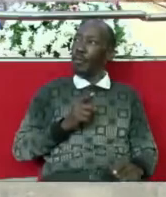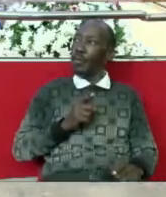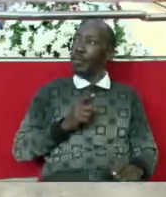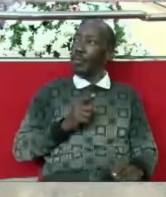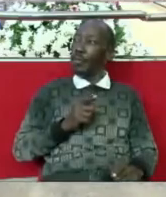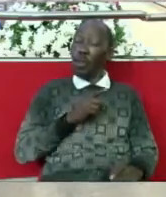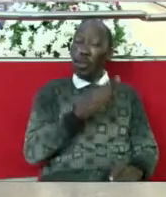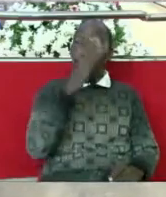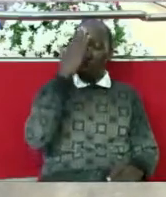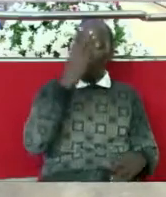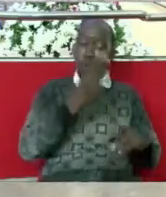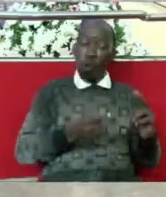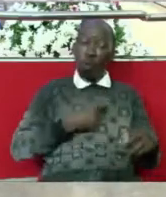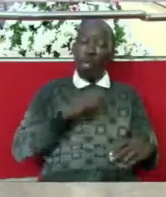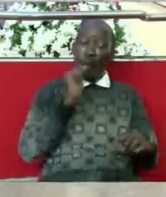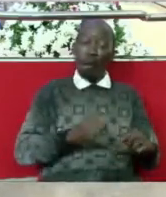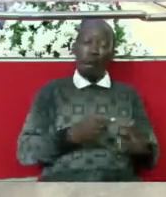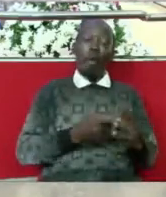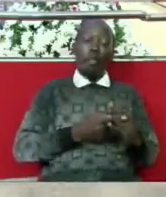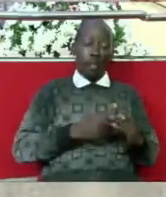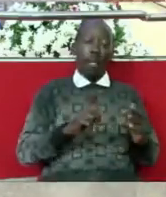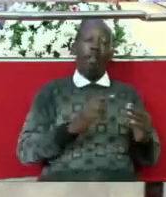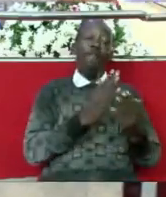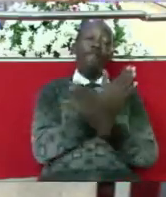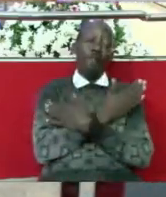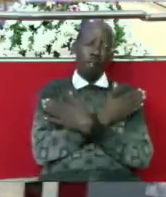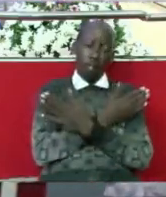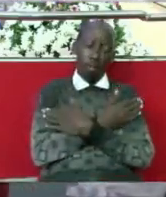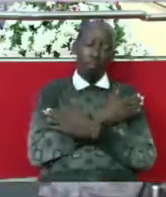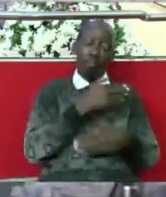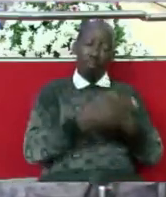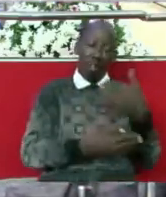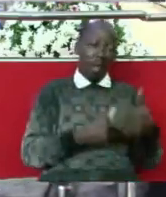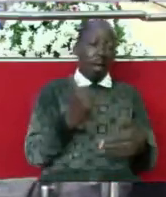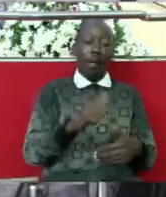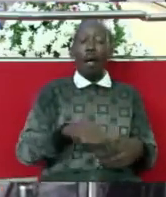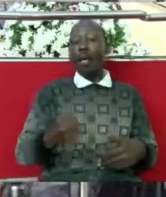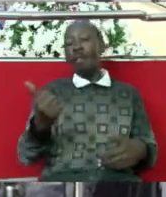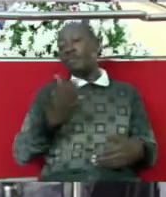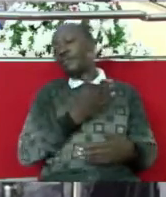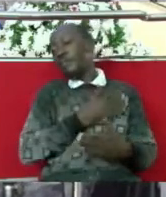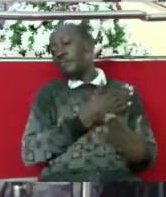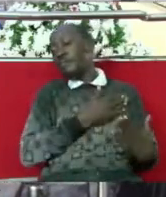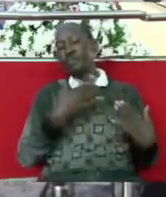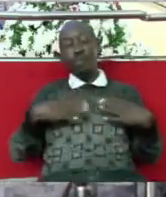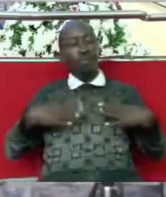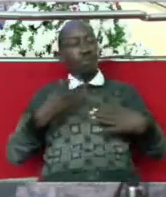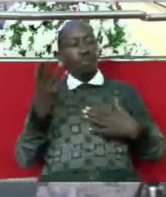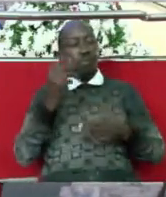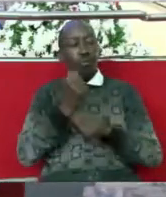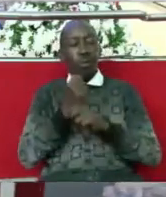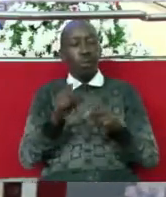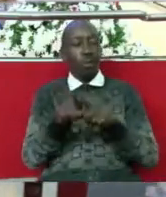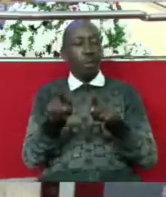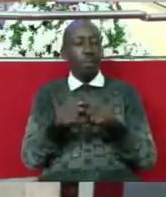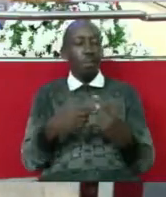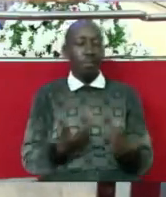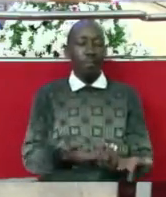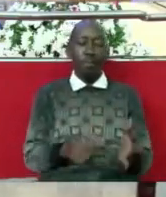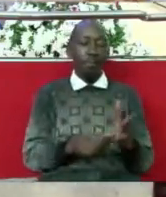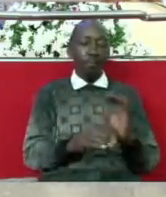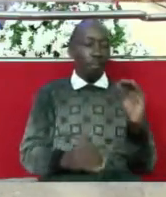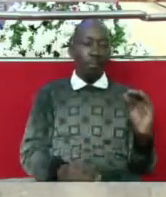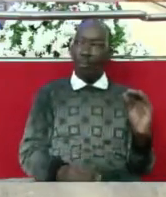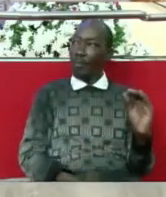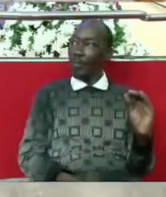that you know what? We can begin friendship. After all, every other person is doing it. Should tell her that wacha tukaanza